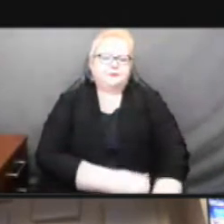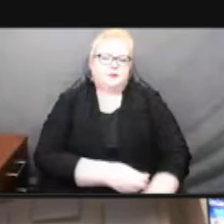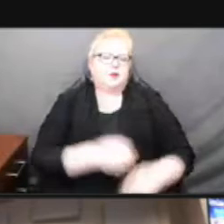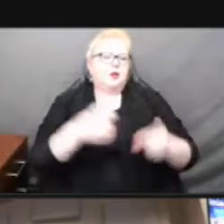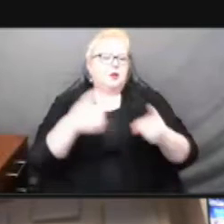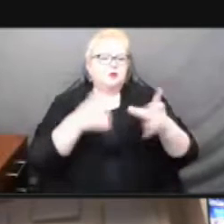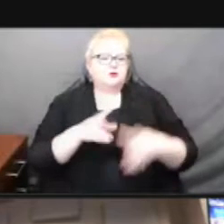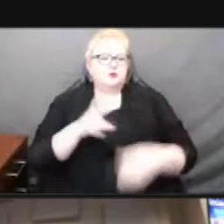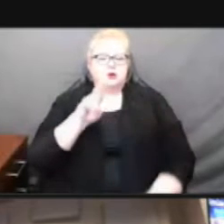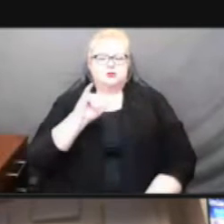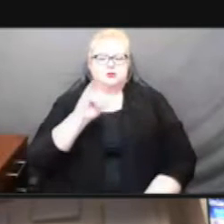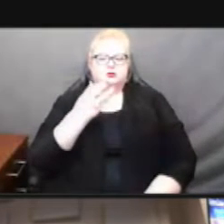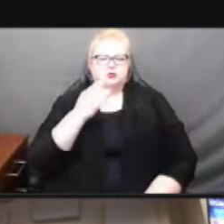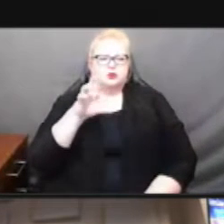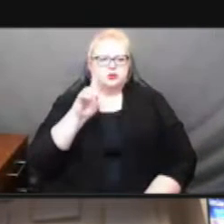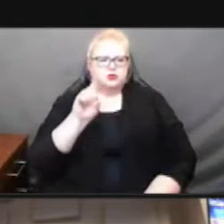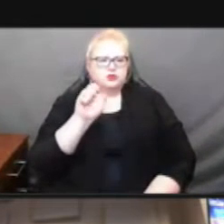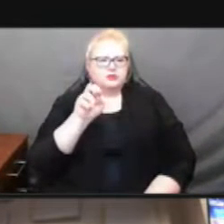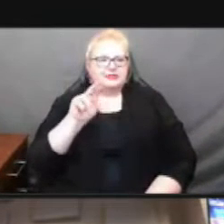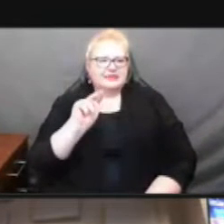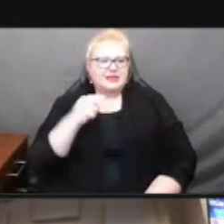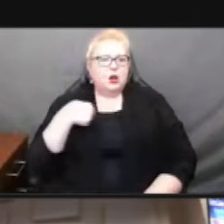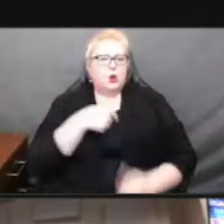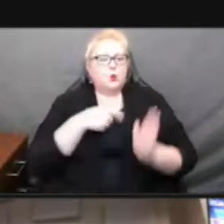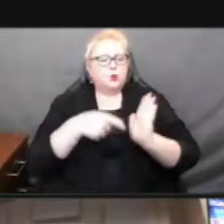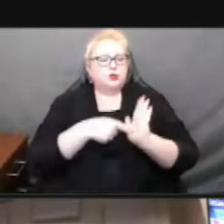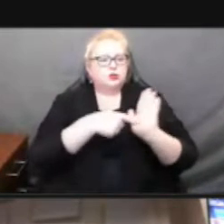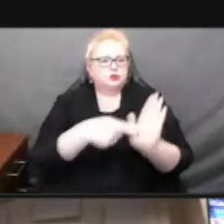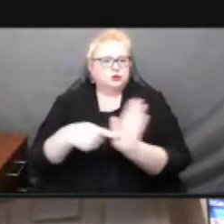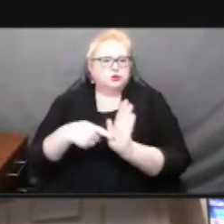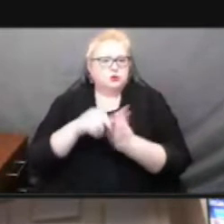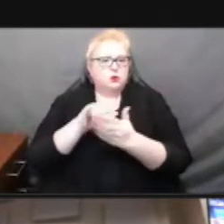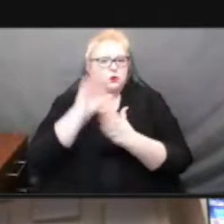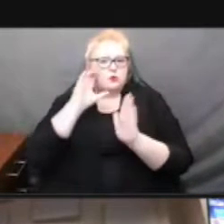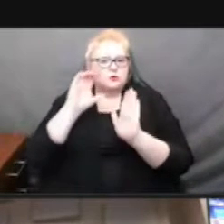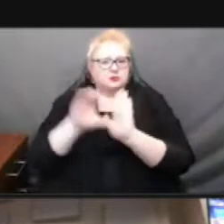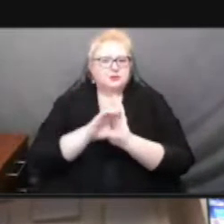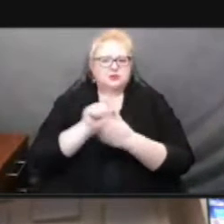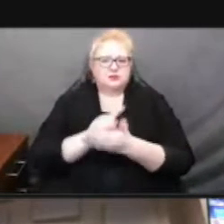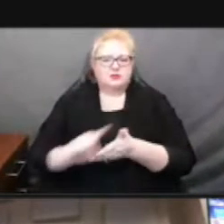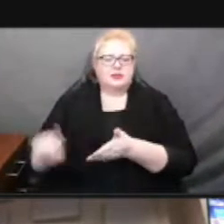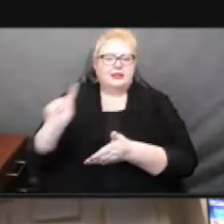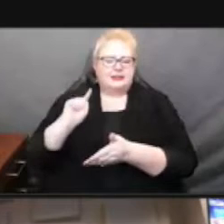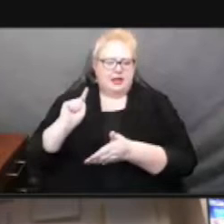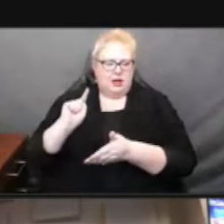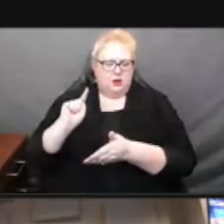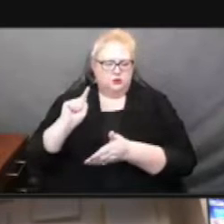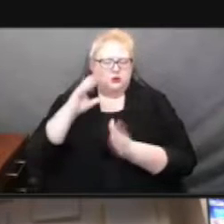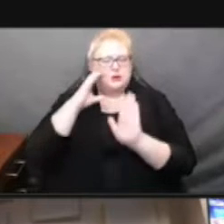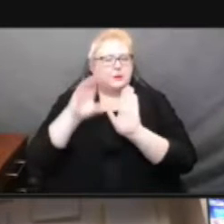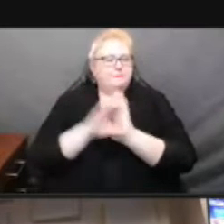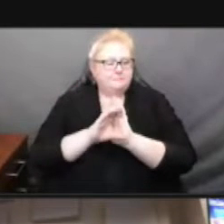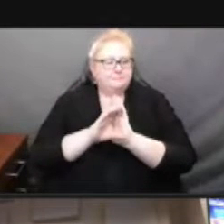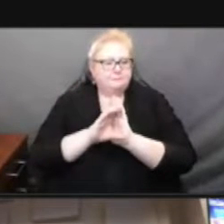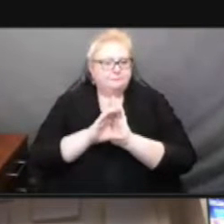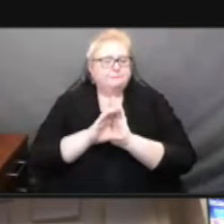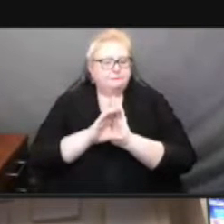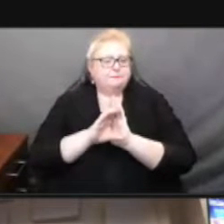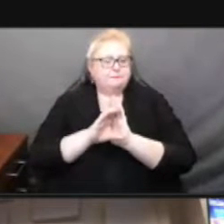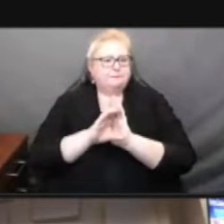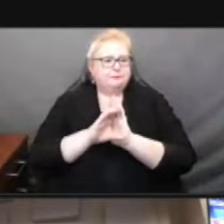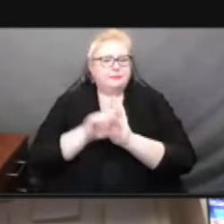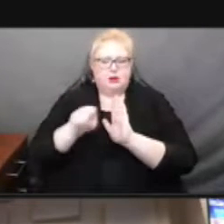the pictures, last week, and with the pictures has the ward and,